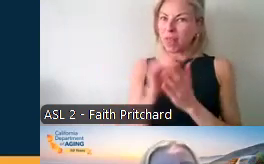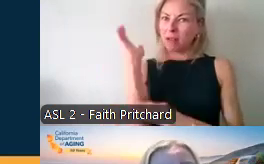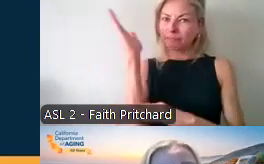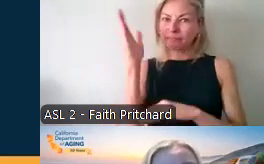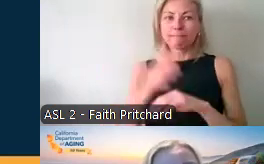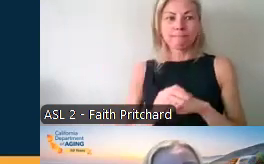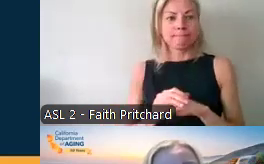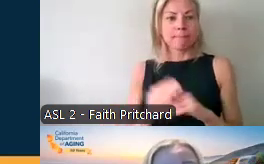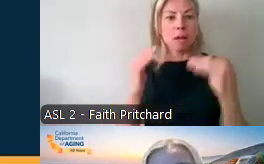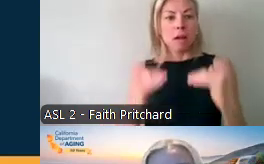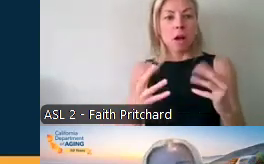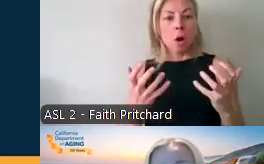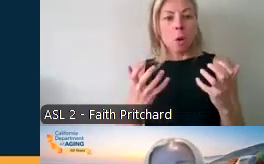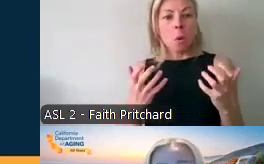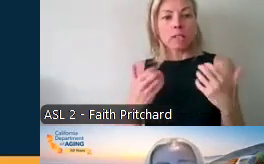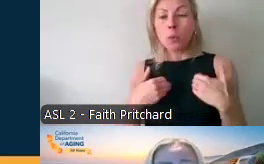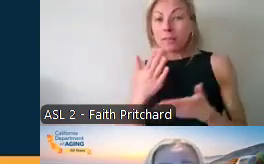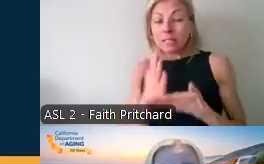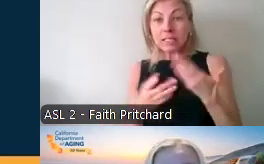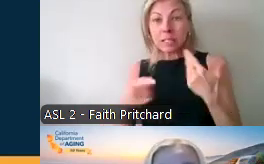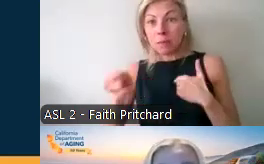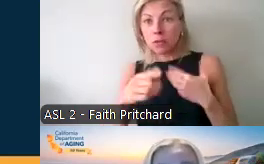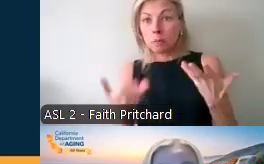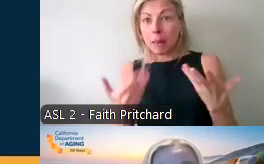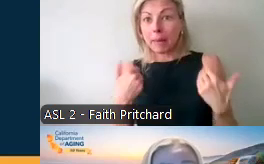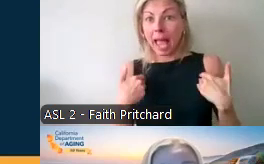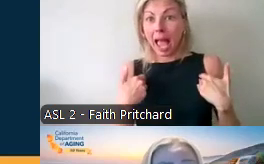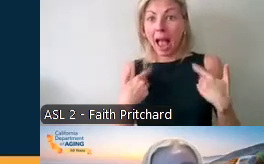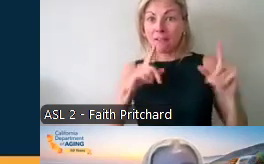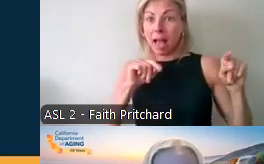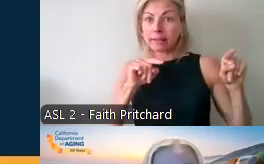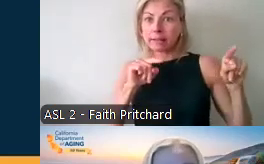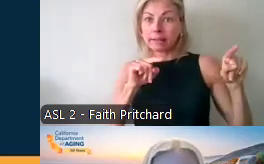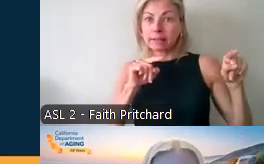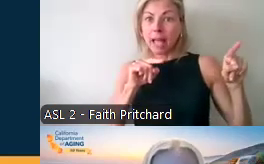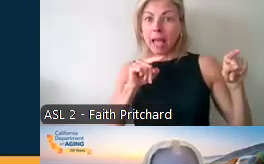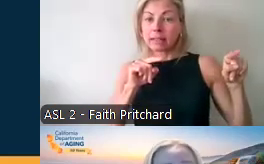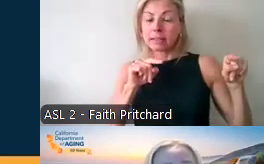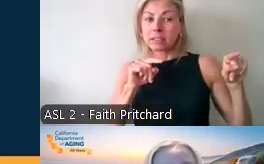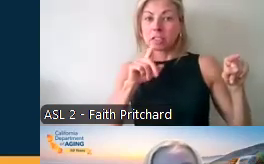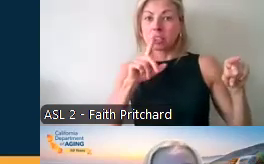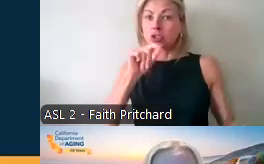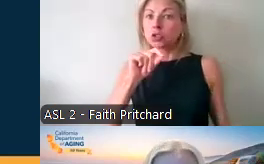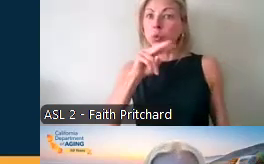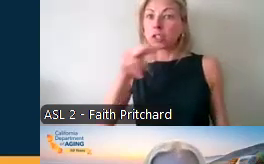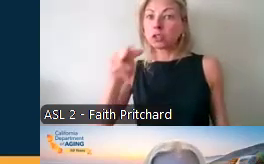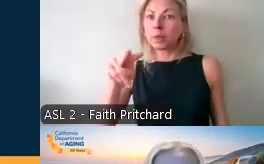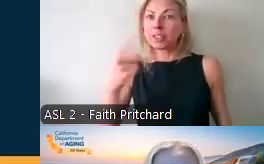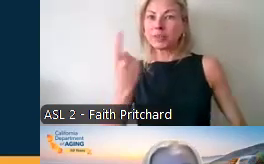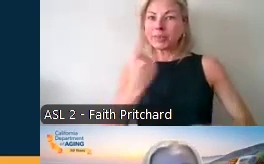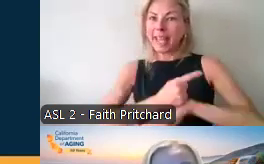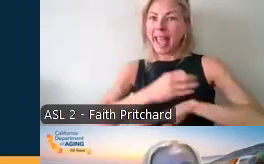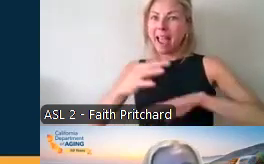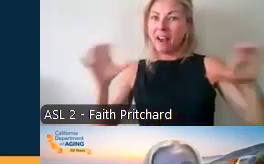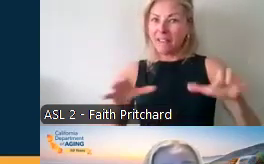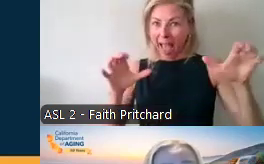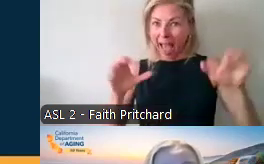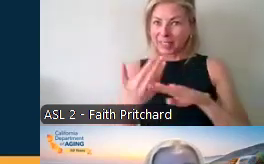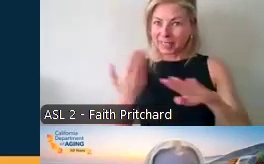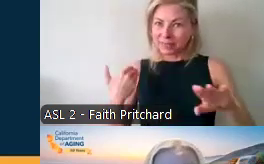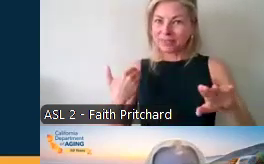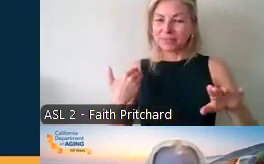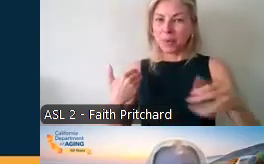We're looking to have, some of you actually might have attended the 2022 Day of Action, where we had the